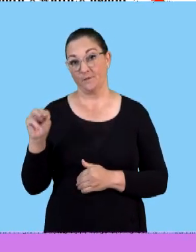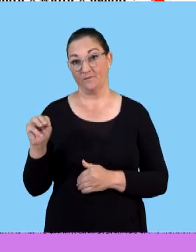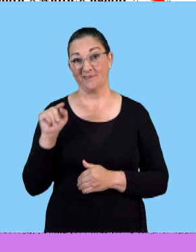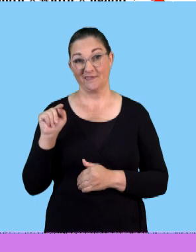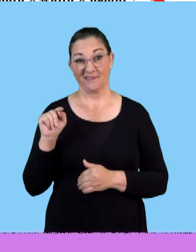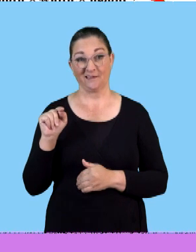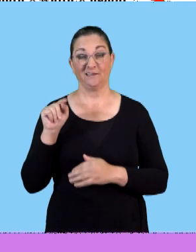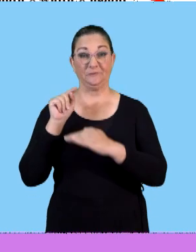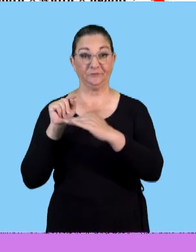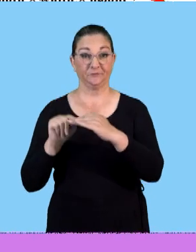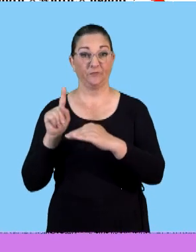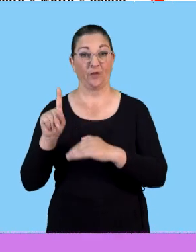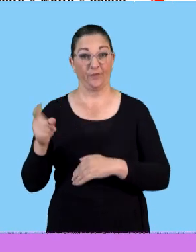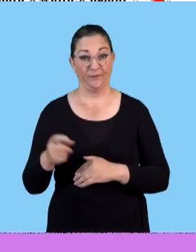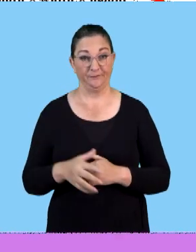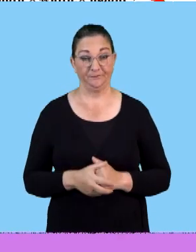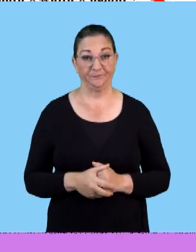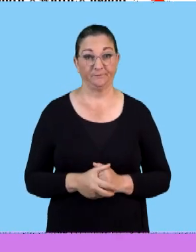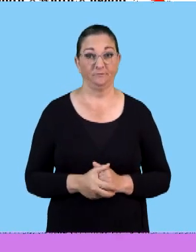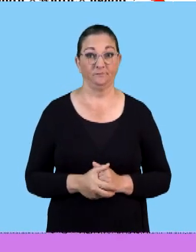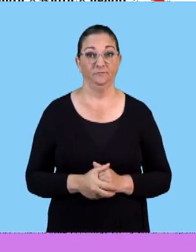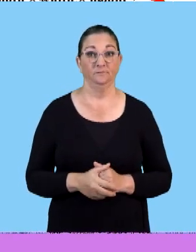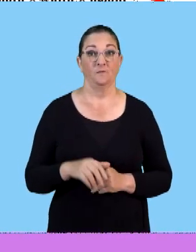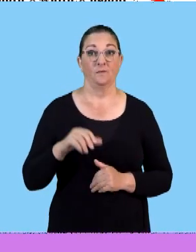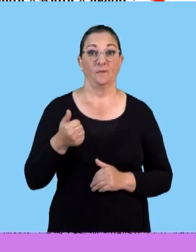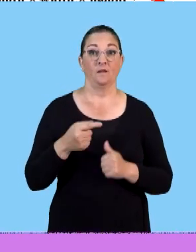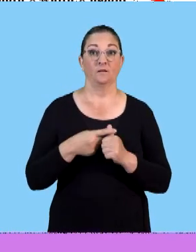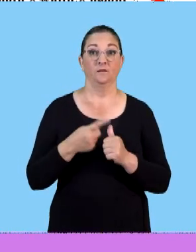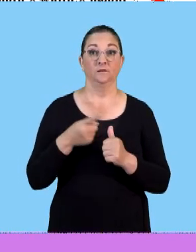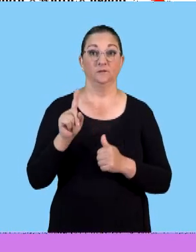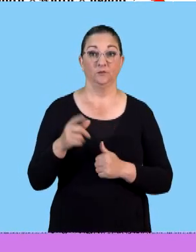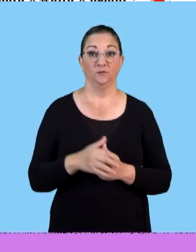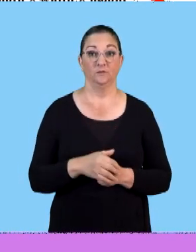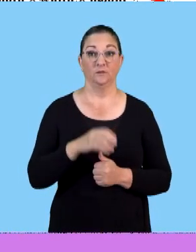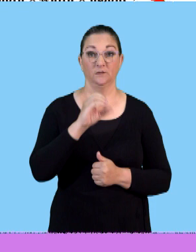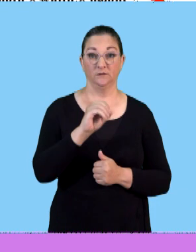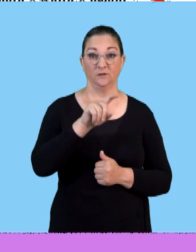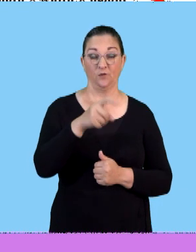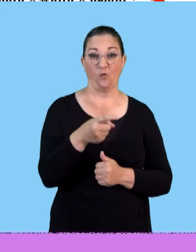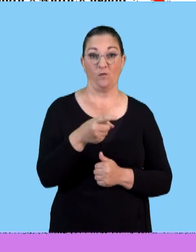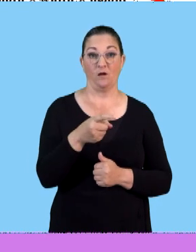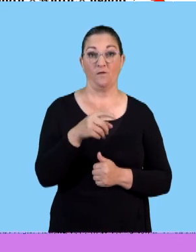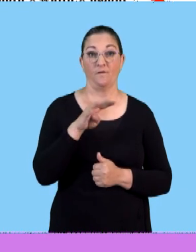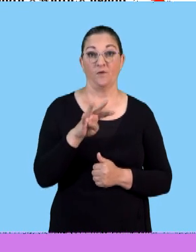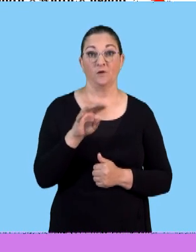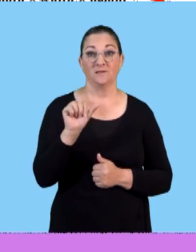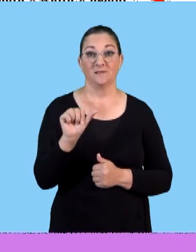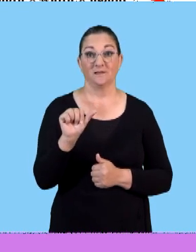462.5 millimeters. I divide that by 1,000 as well. And that will give me then